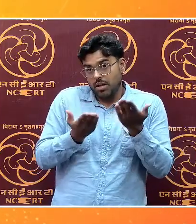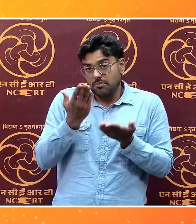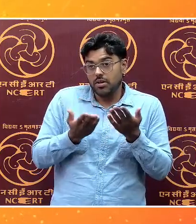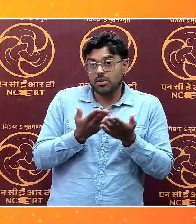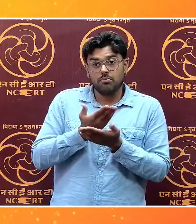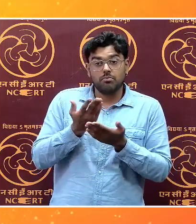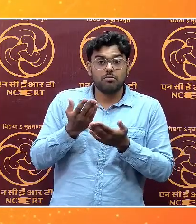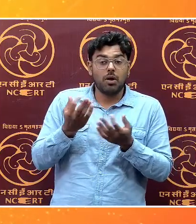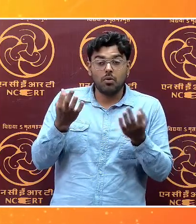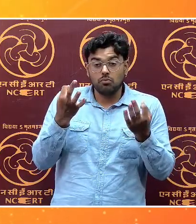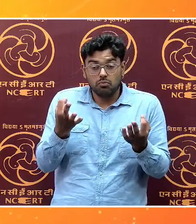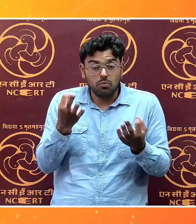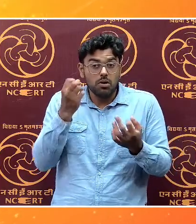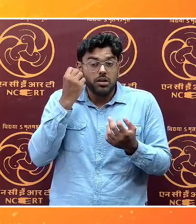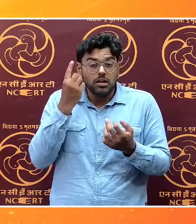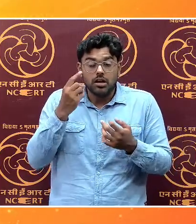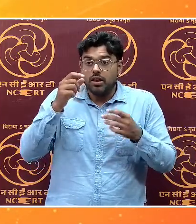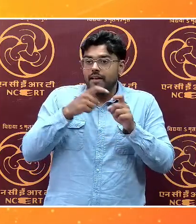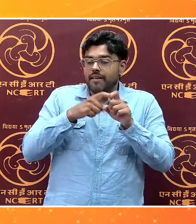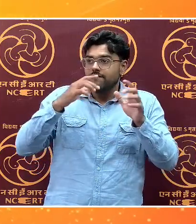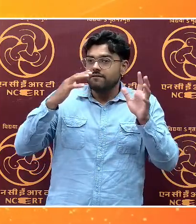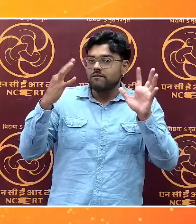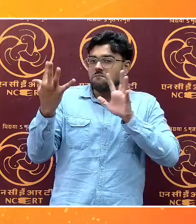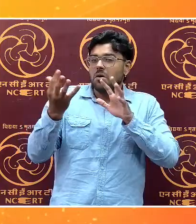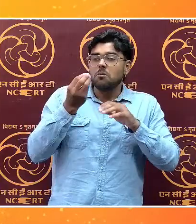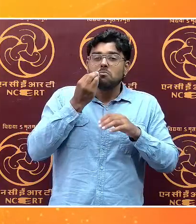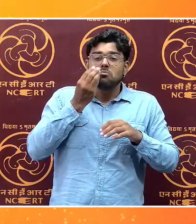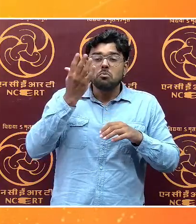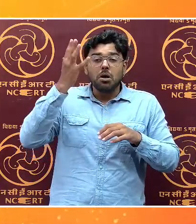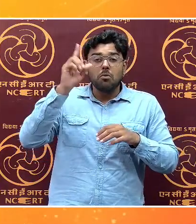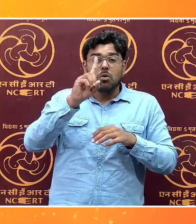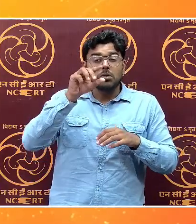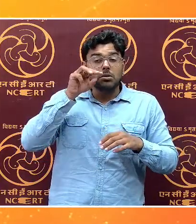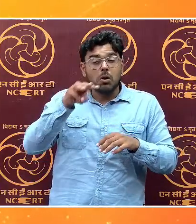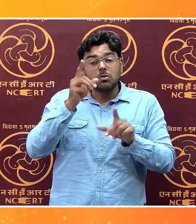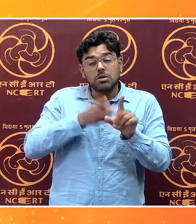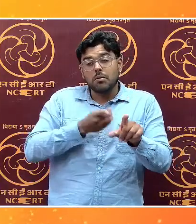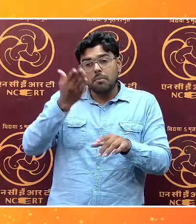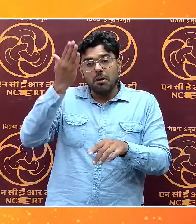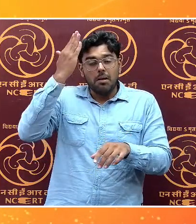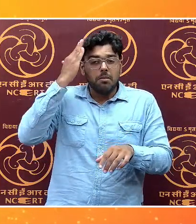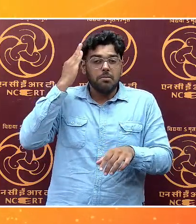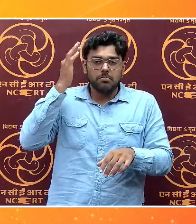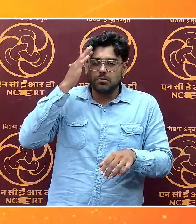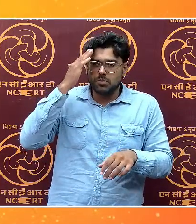understood the importance of environment thousands of years ago, and that is